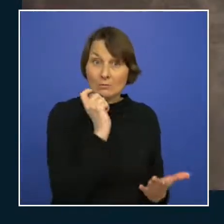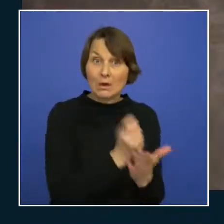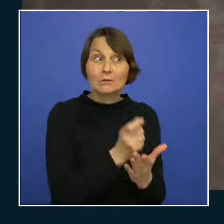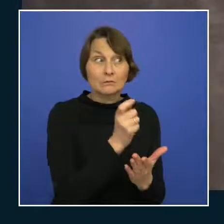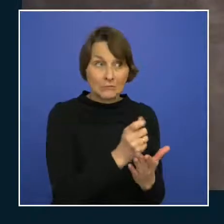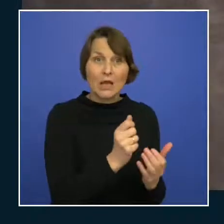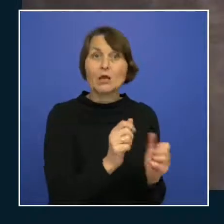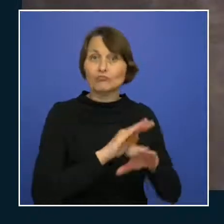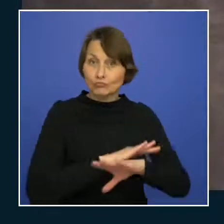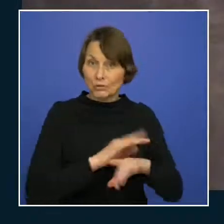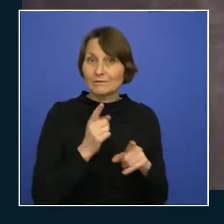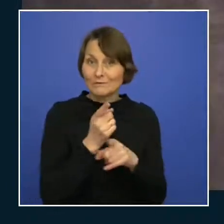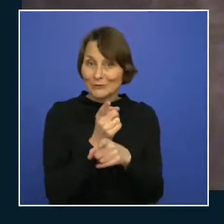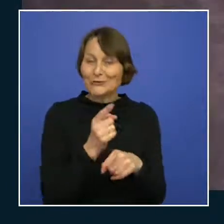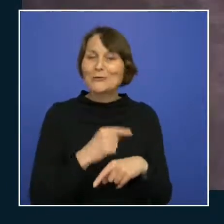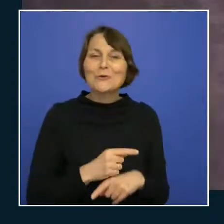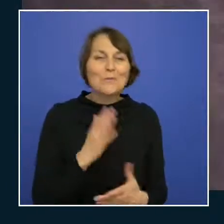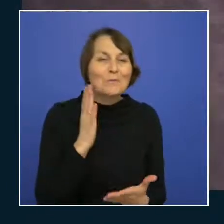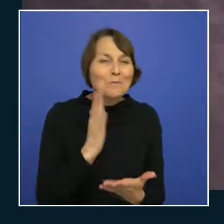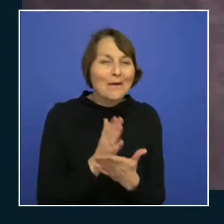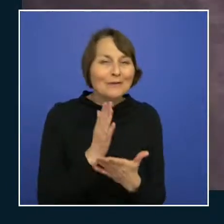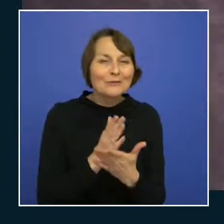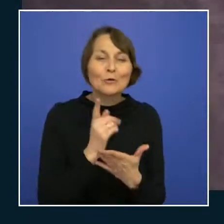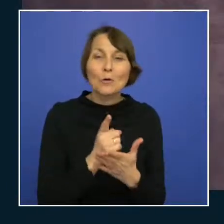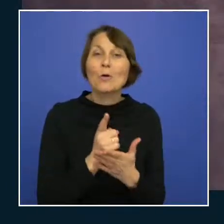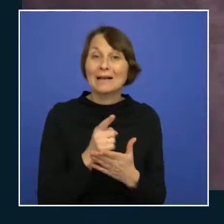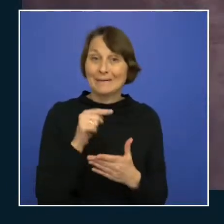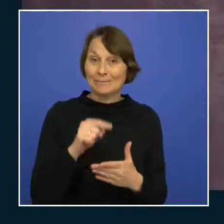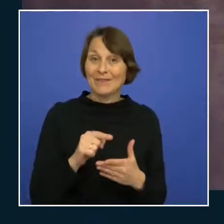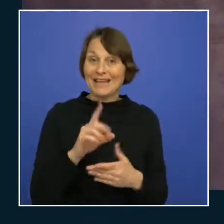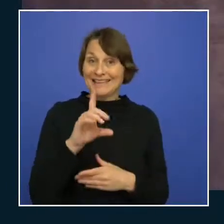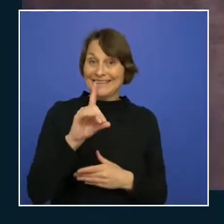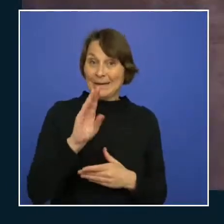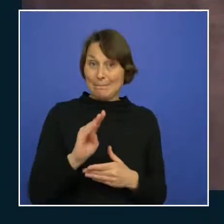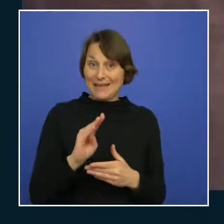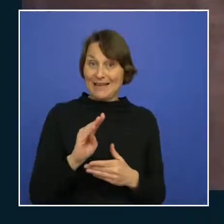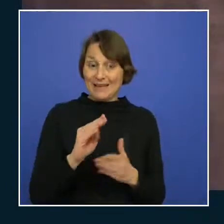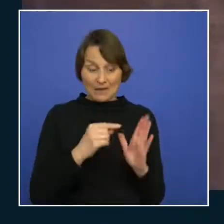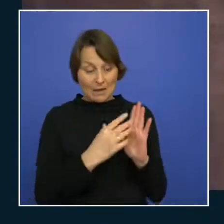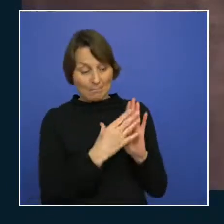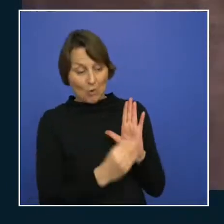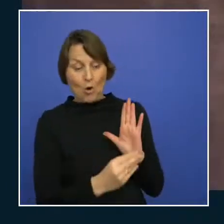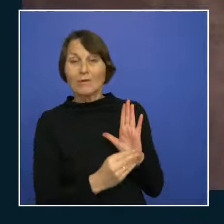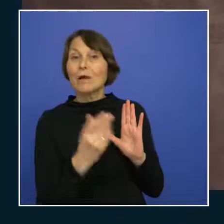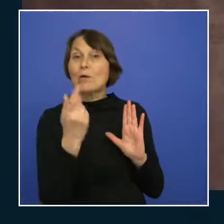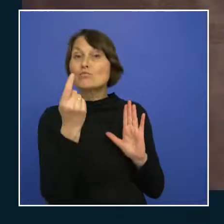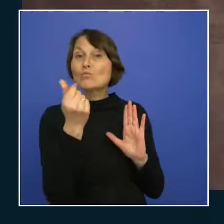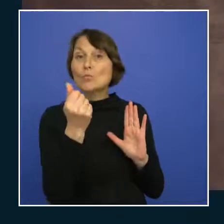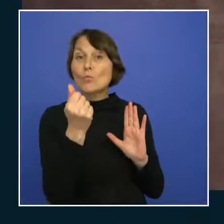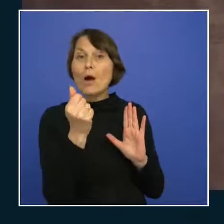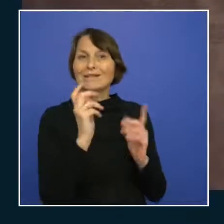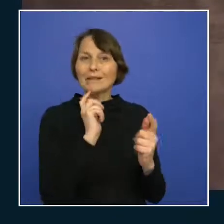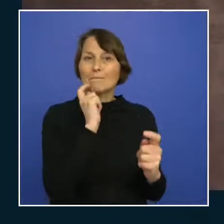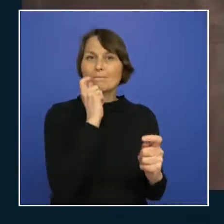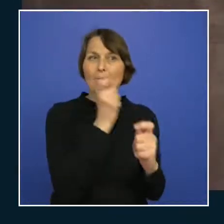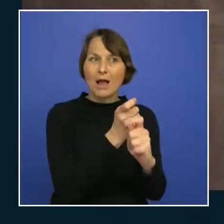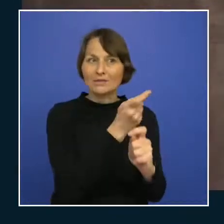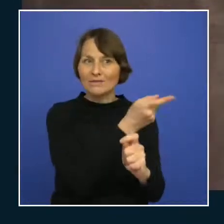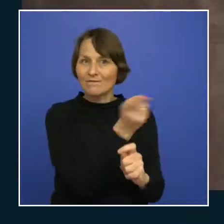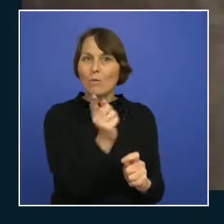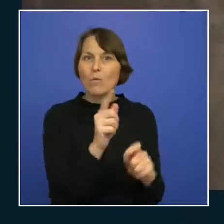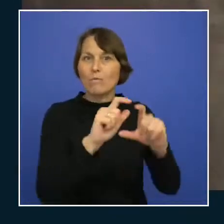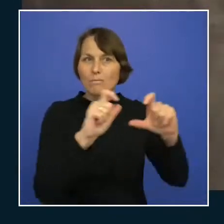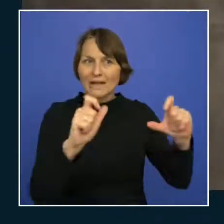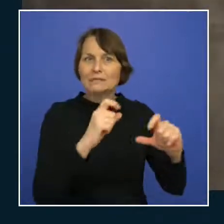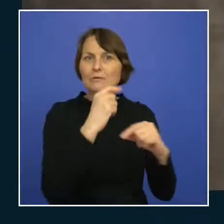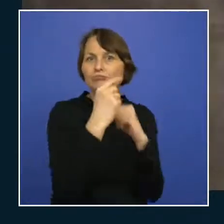want to make sure that the pricing model for the database that you are choosing also fits with the business that you are running. So you should be